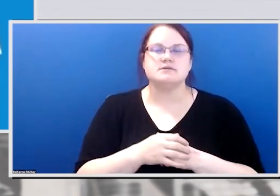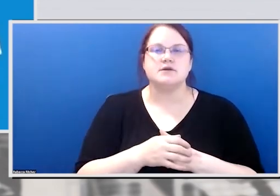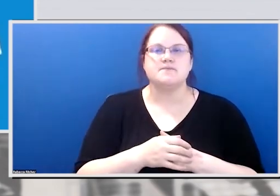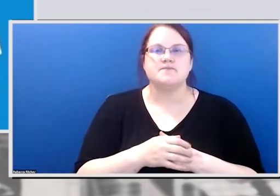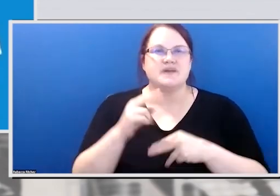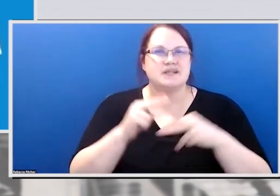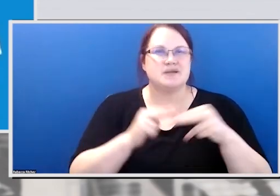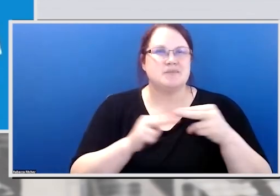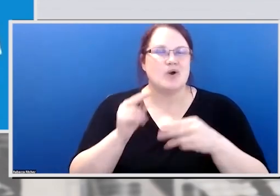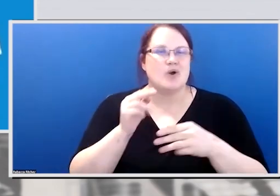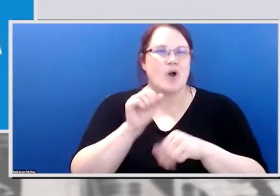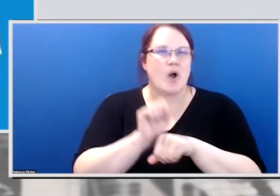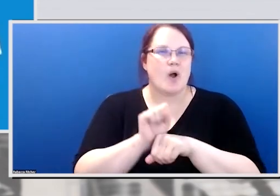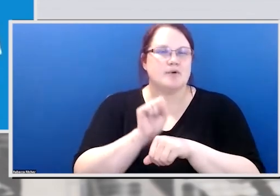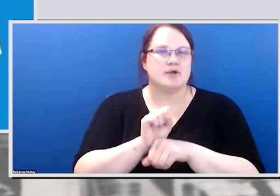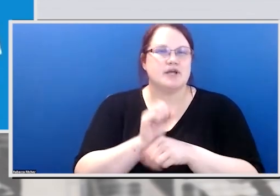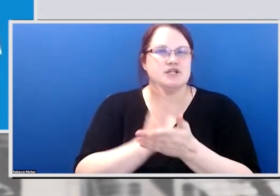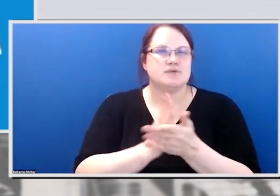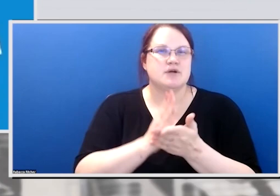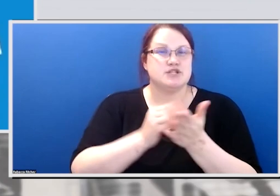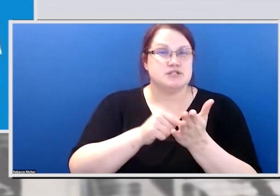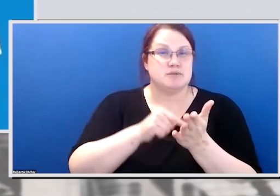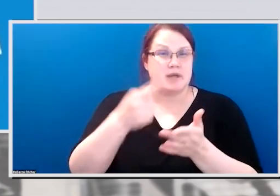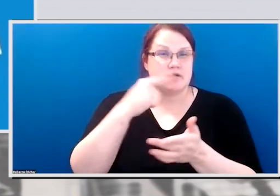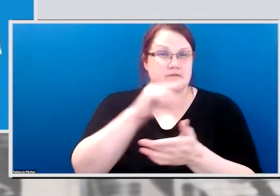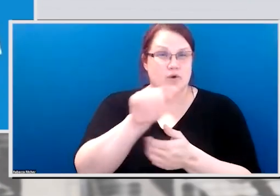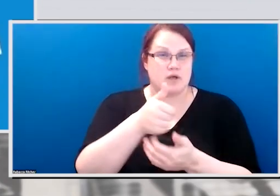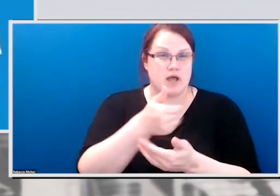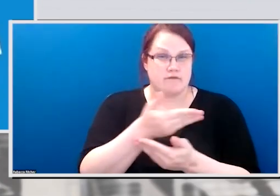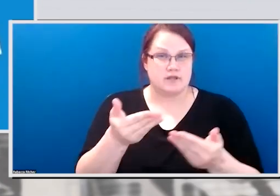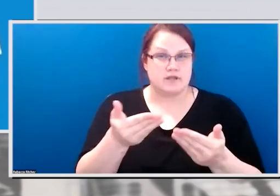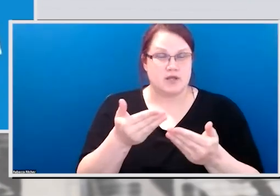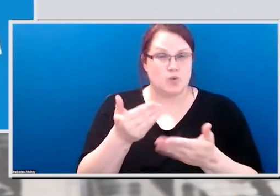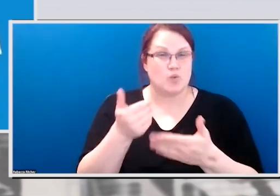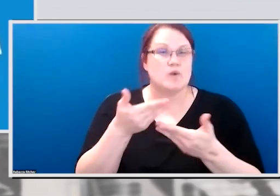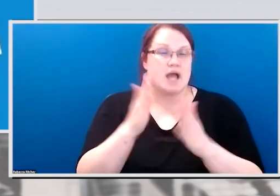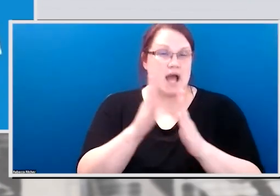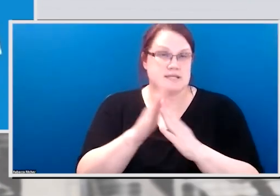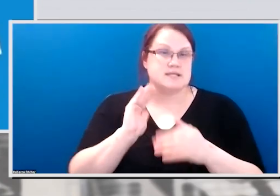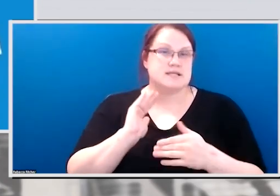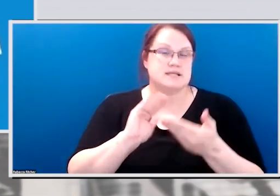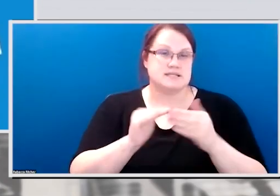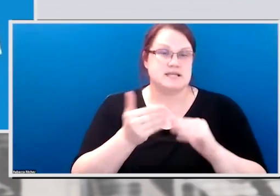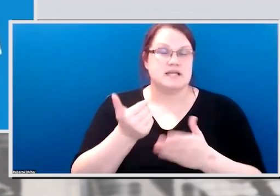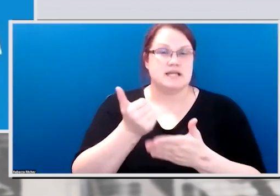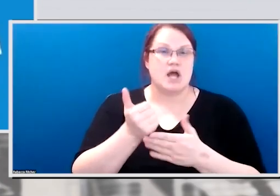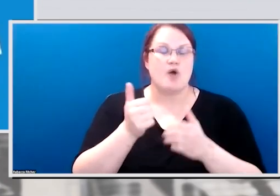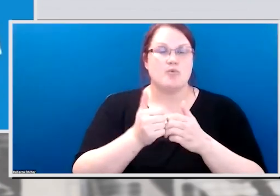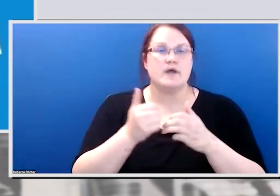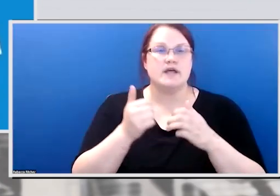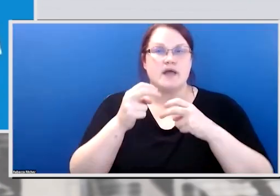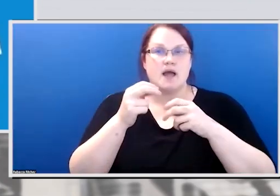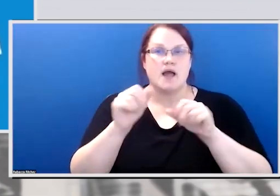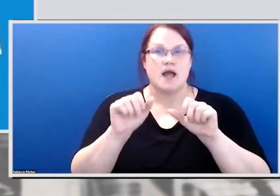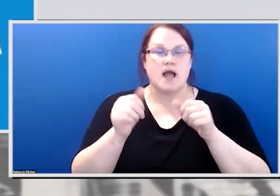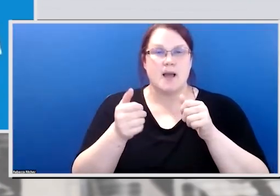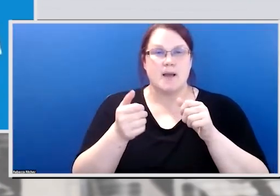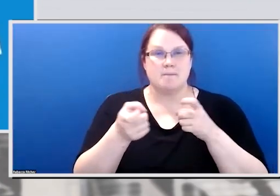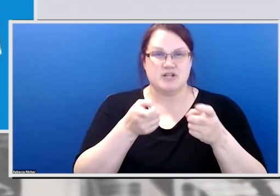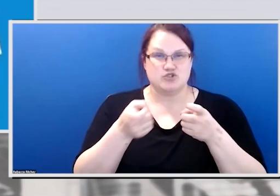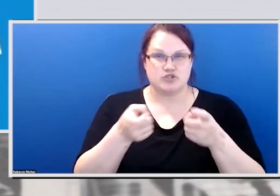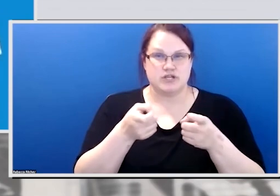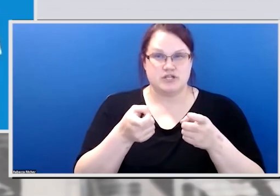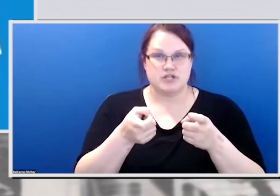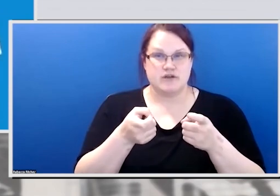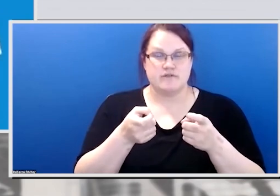operating budget and to pay for this work. But, and again, we do ask the city to help with that, especially with the administration of these monies, to the extent that we're